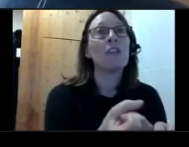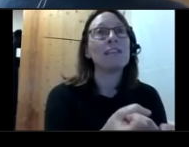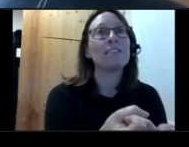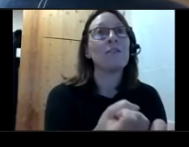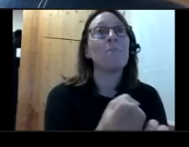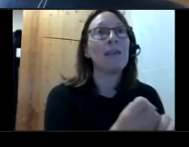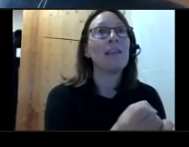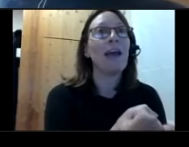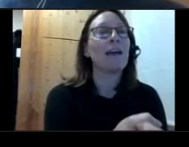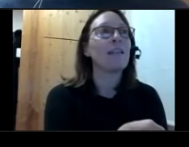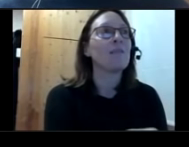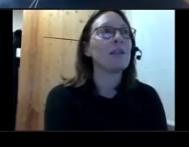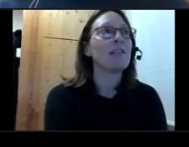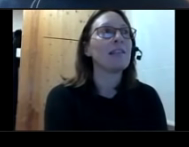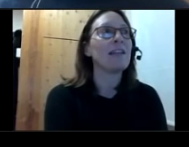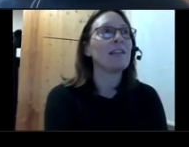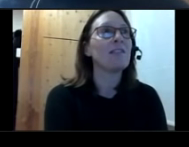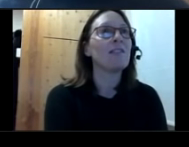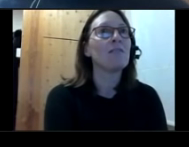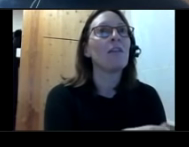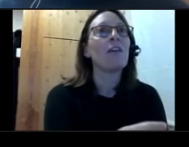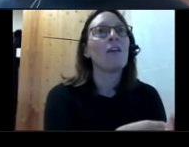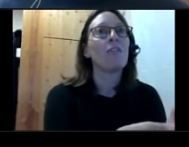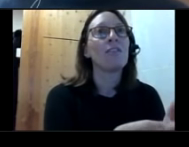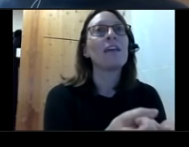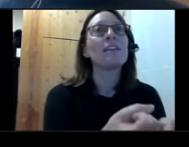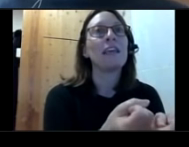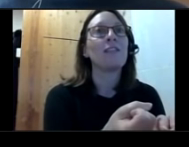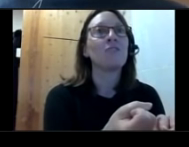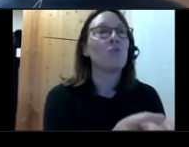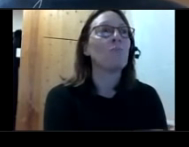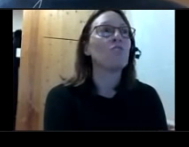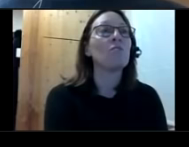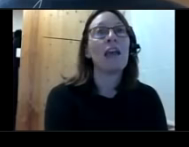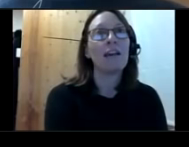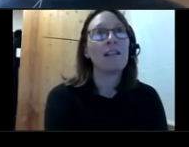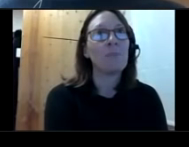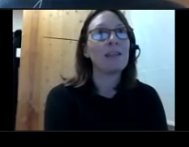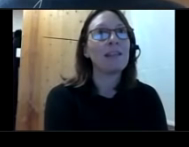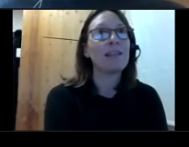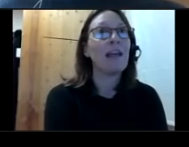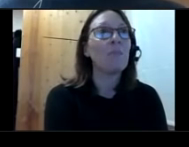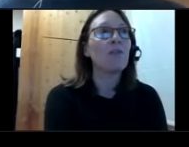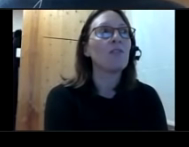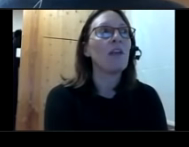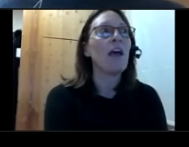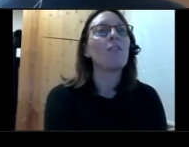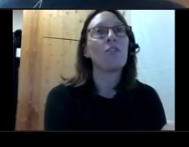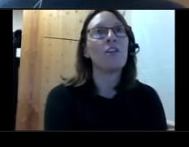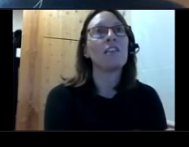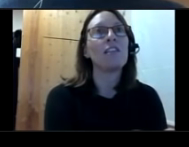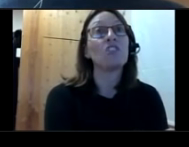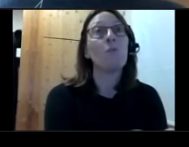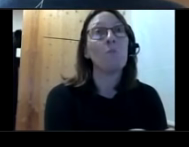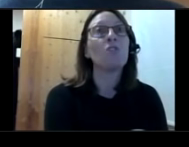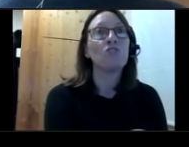One is related to meeting accessibility standards. The second is to do with producing accessibility statements. And the